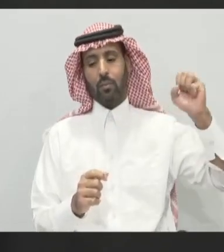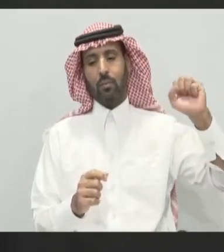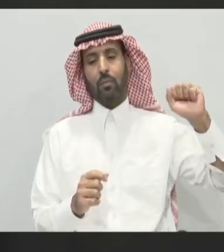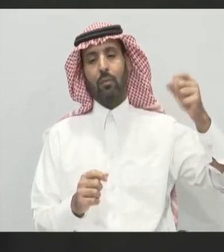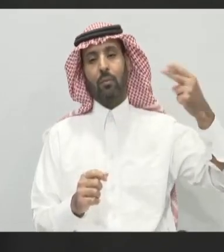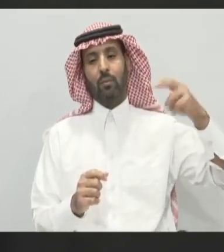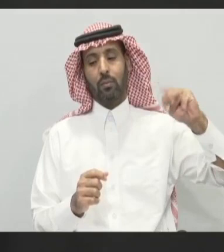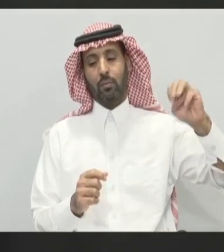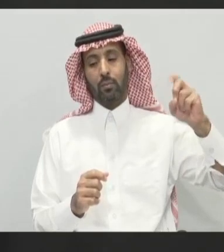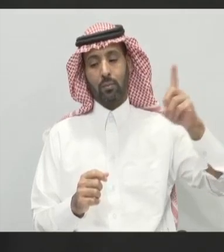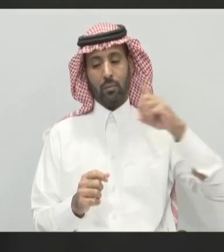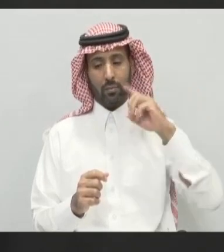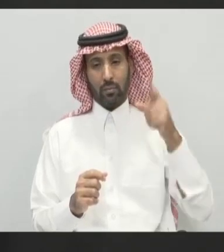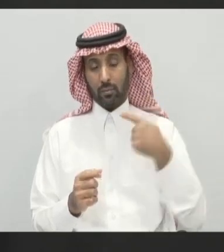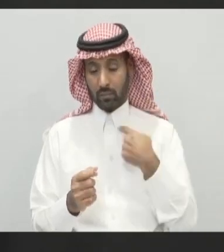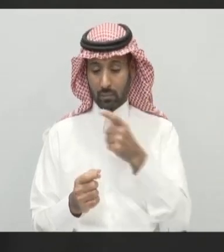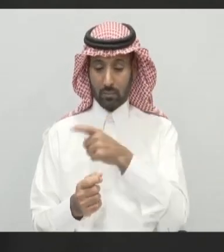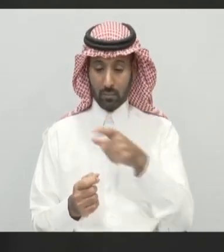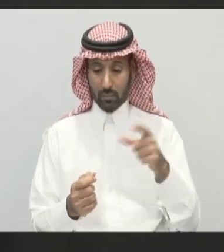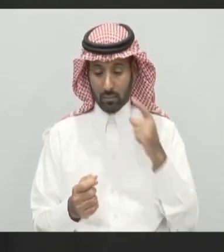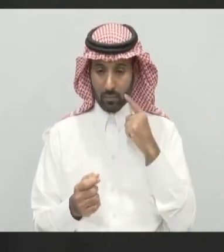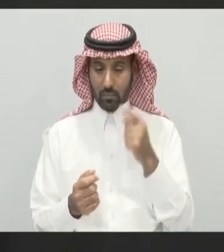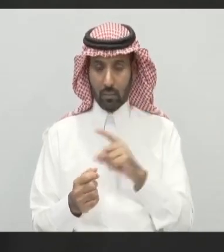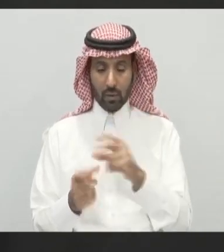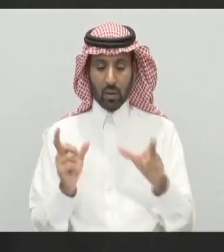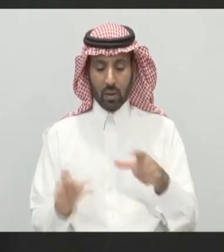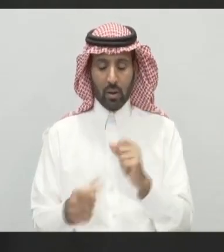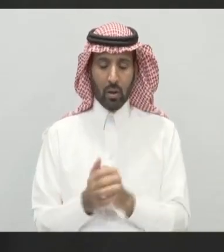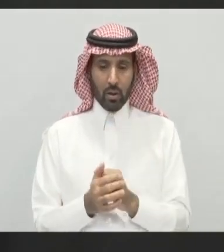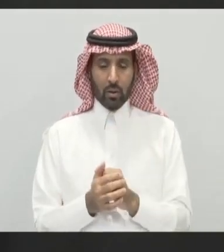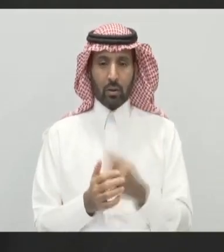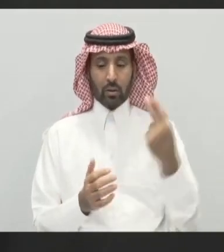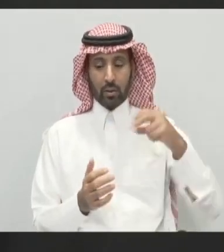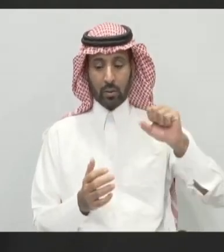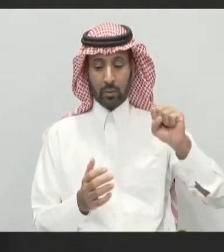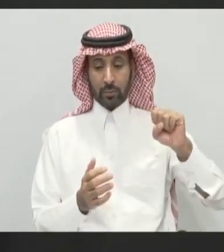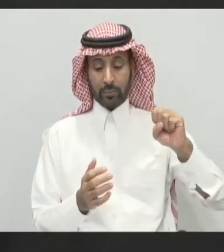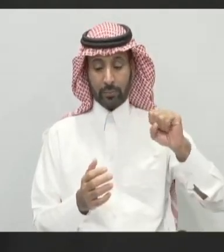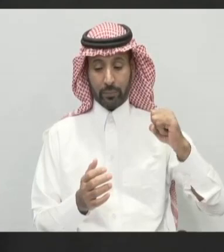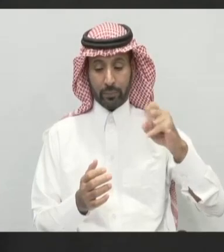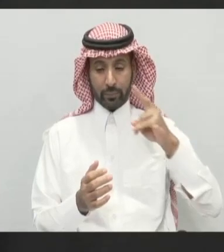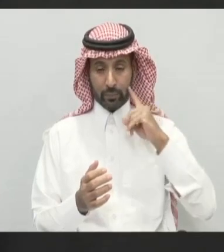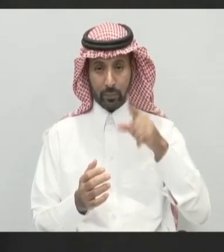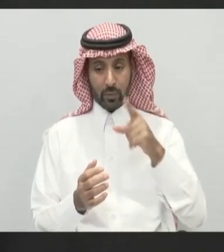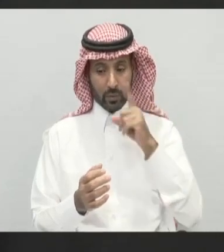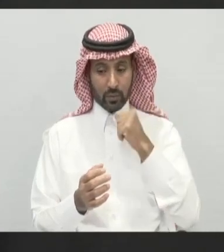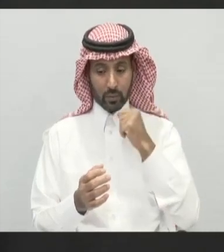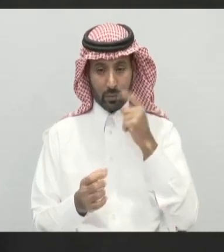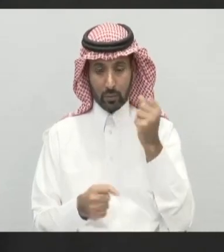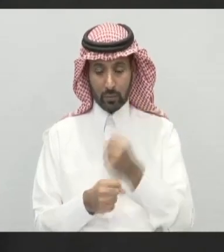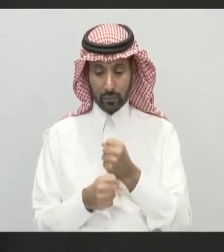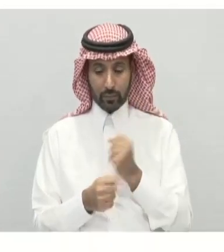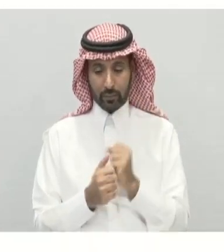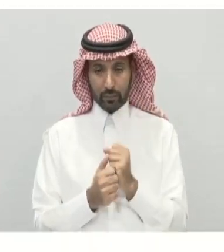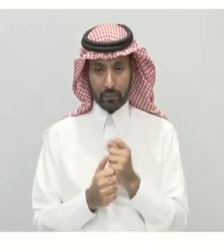a friend, we will put ourselves in Hussein's position. And we will say, what should he do? For